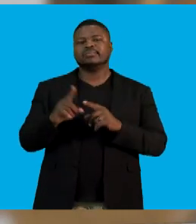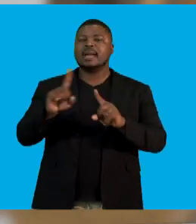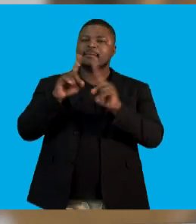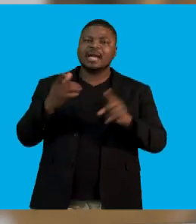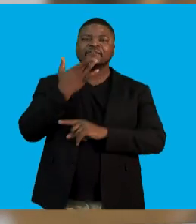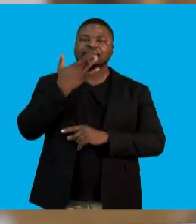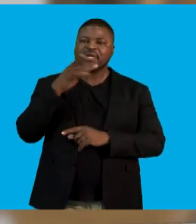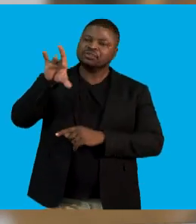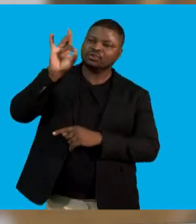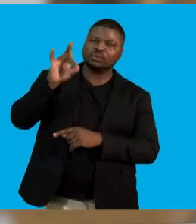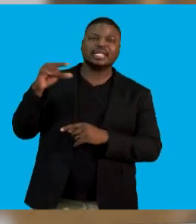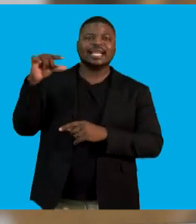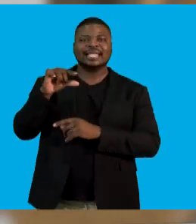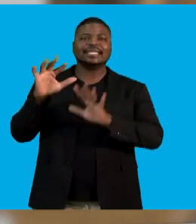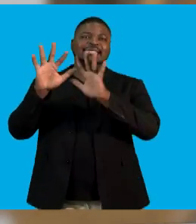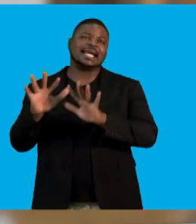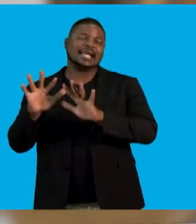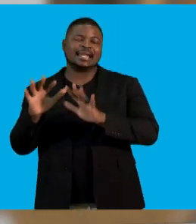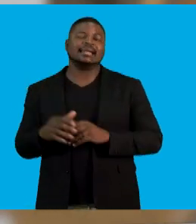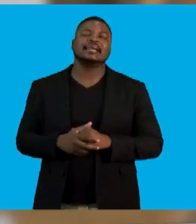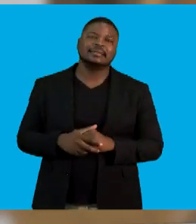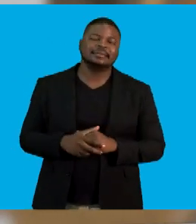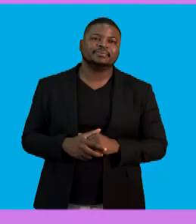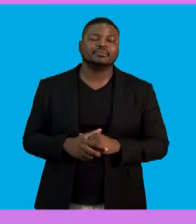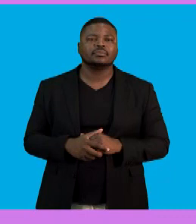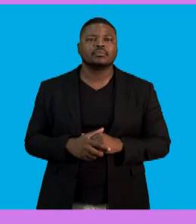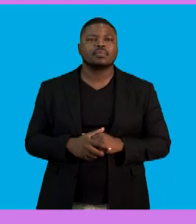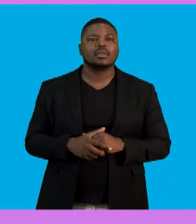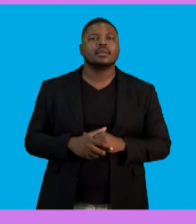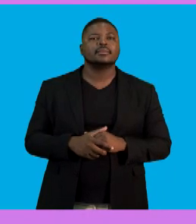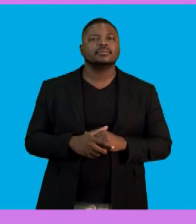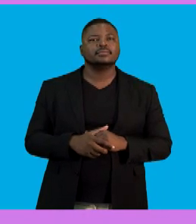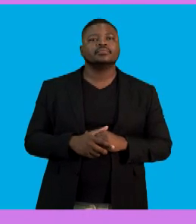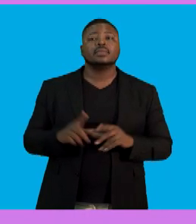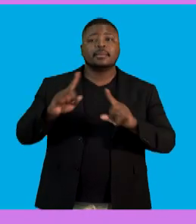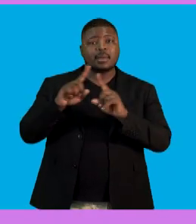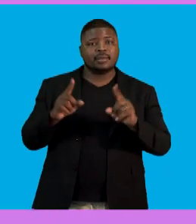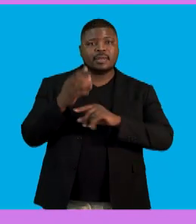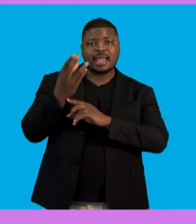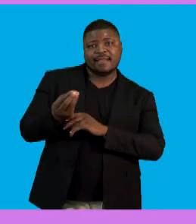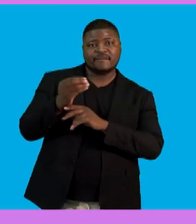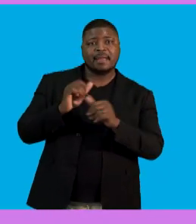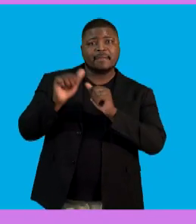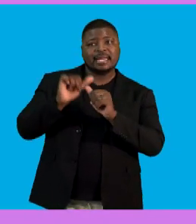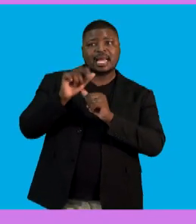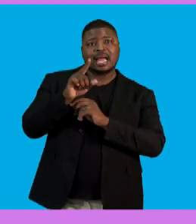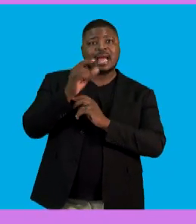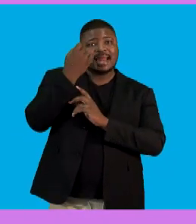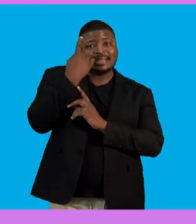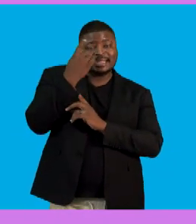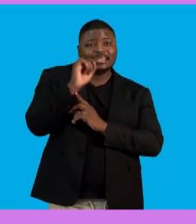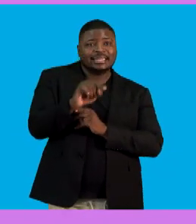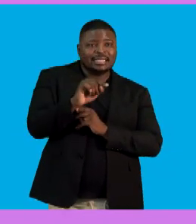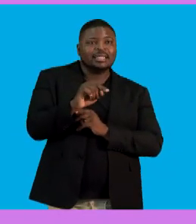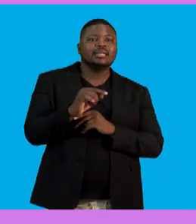of bias. We haven't picked the sample correctly. So what we need to do there, to have a better understanding of the school,